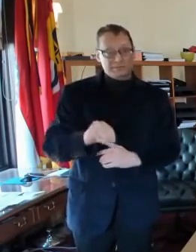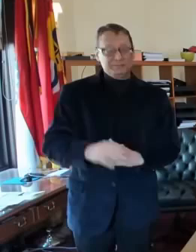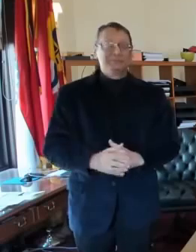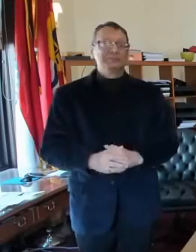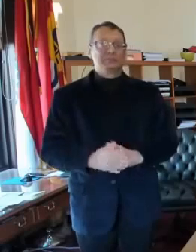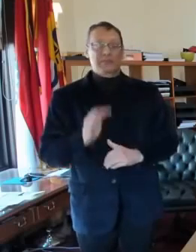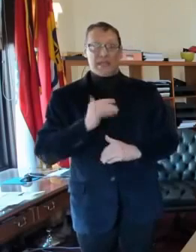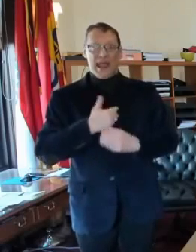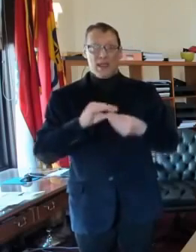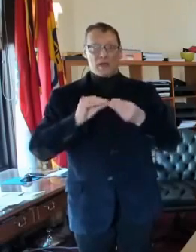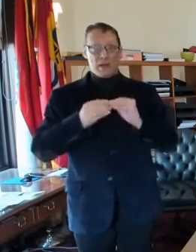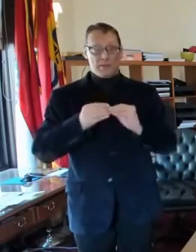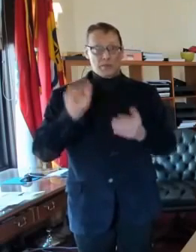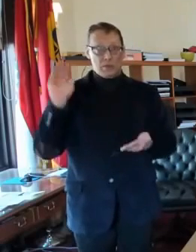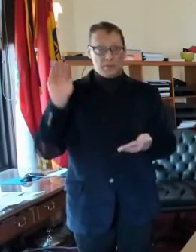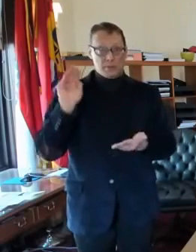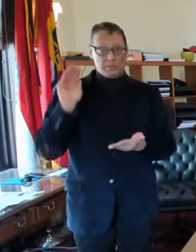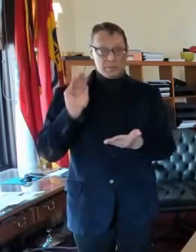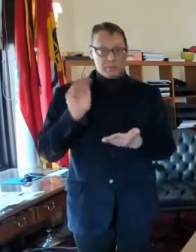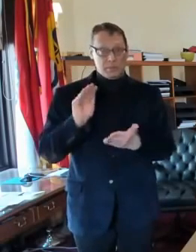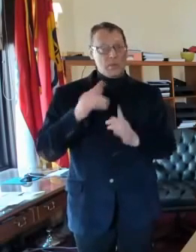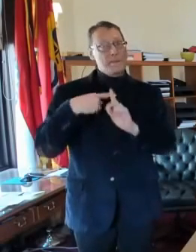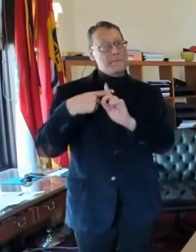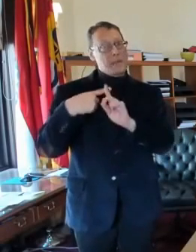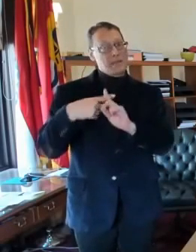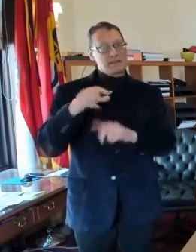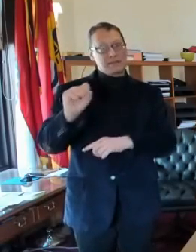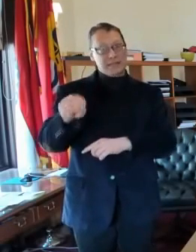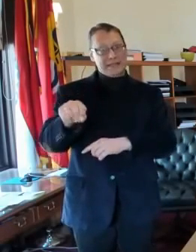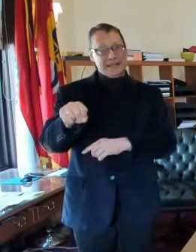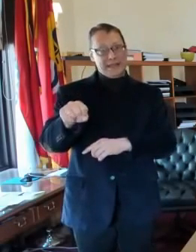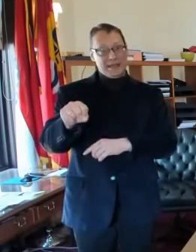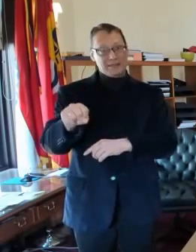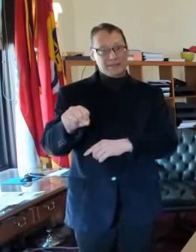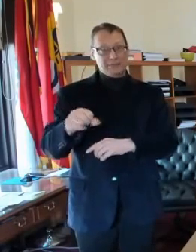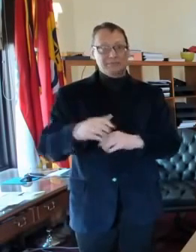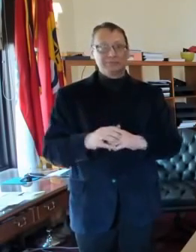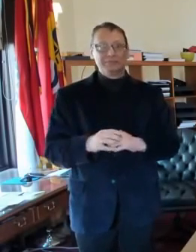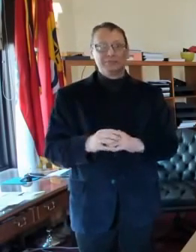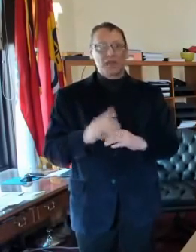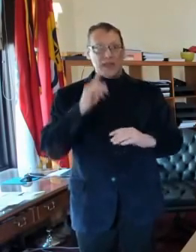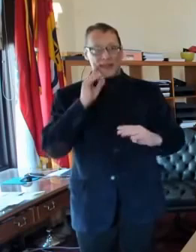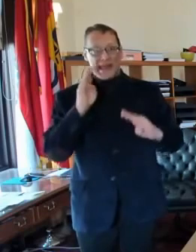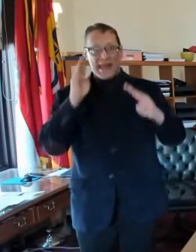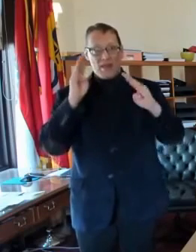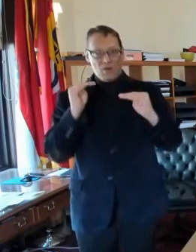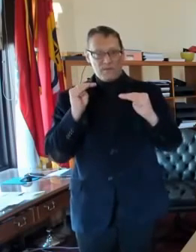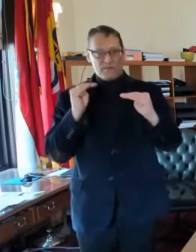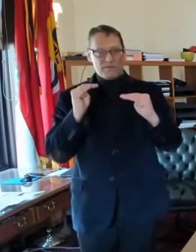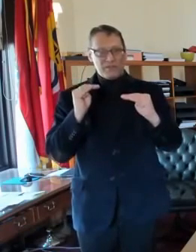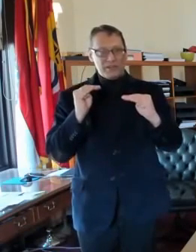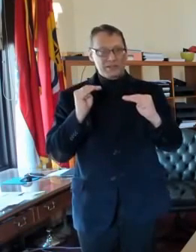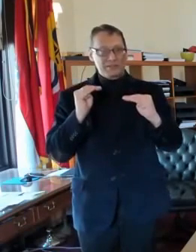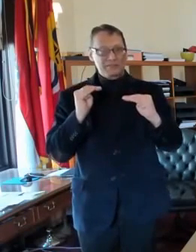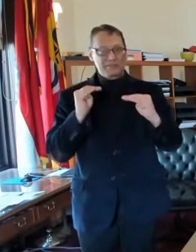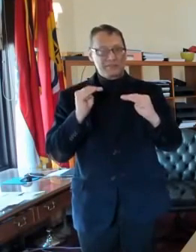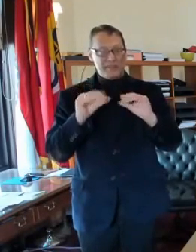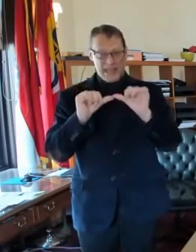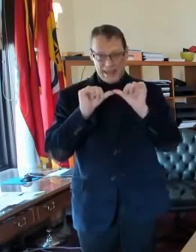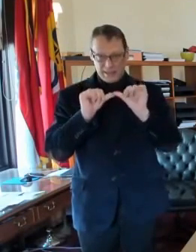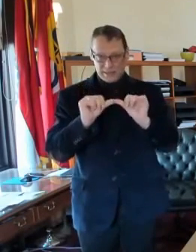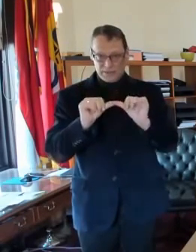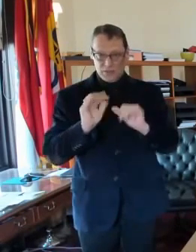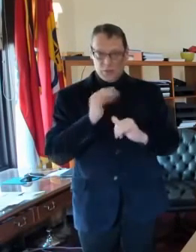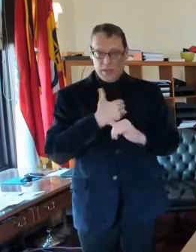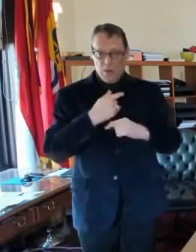our numbers are going down. We should feel good about that. We should keep doing what we're doing now, and hopefully continuing to do